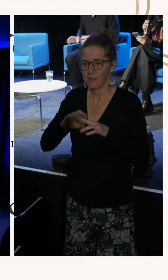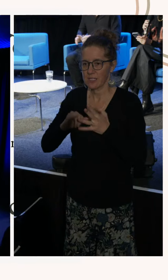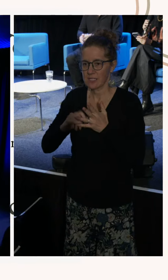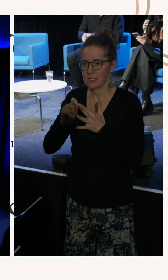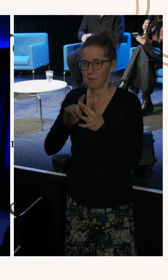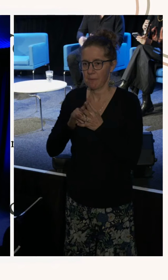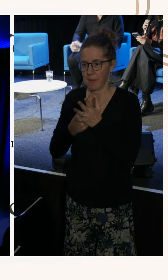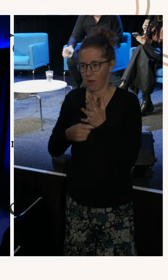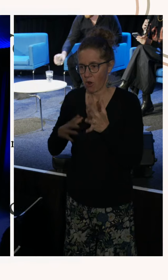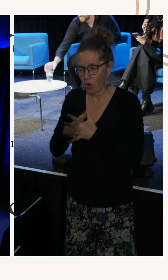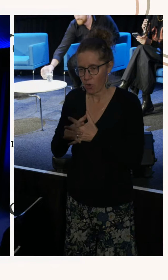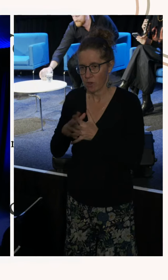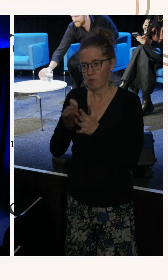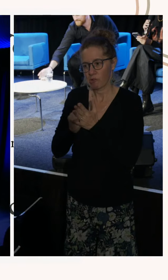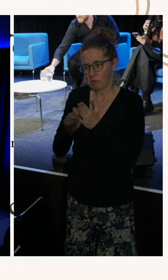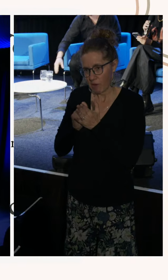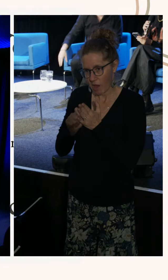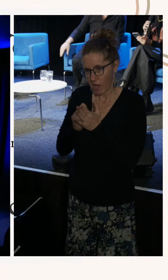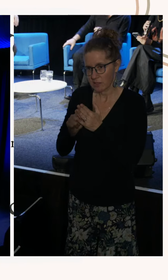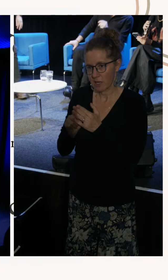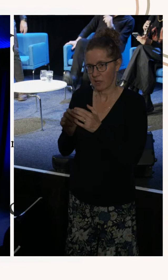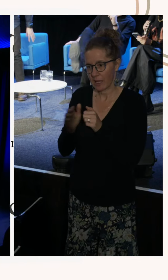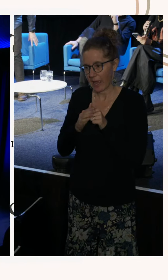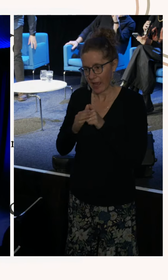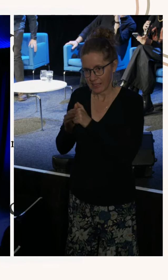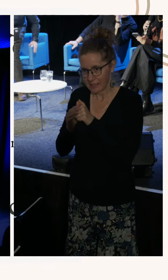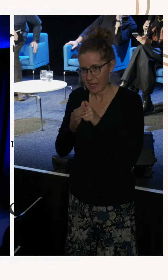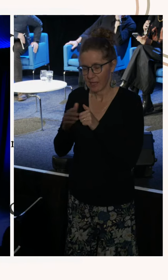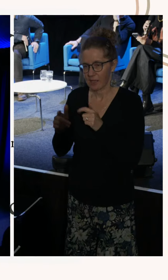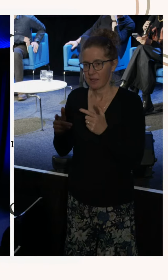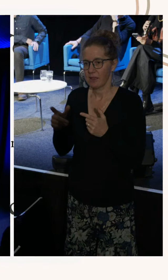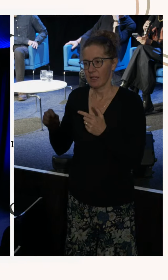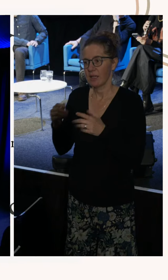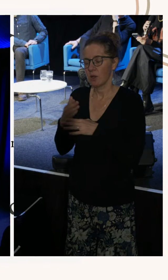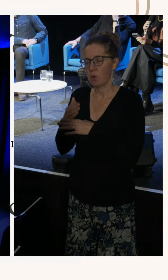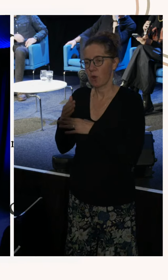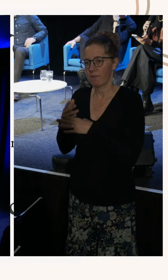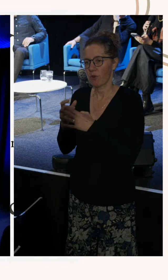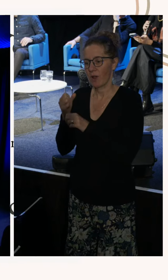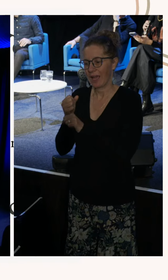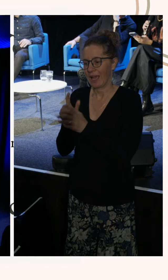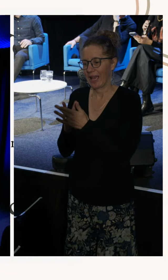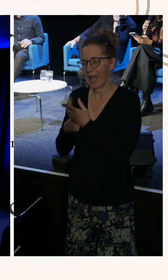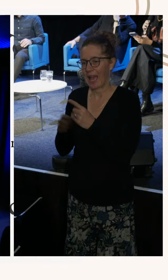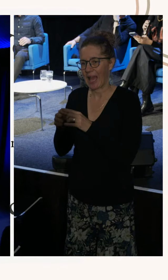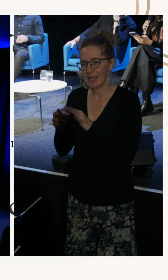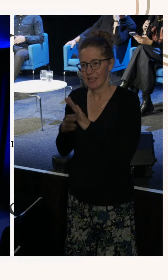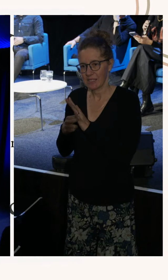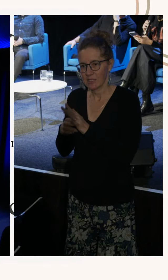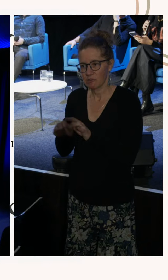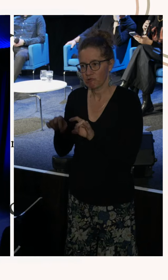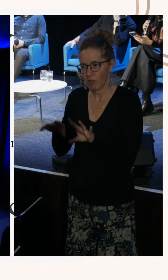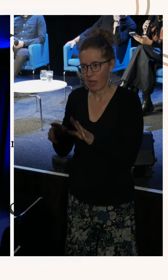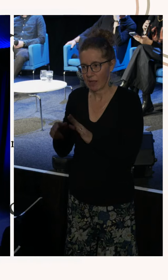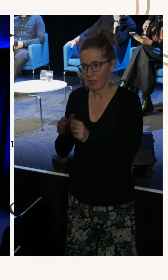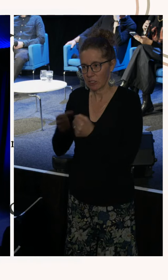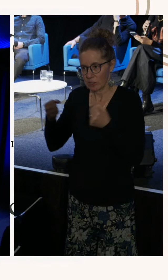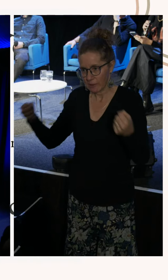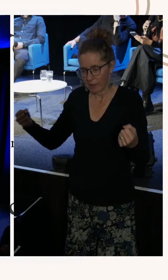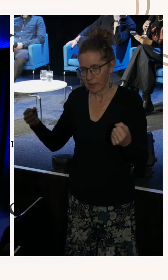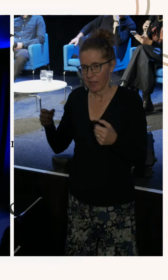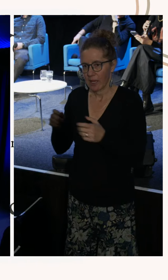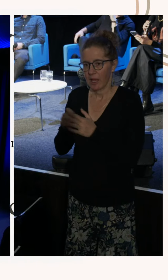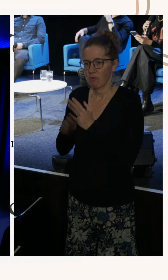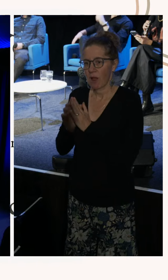and academic. He works at the Centre for Advancing Journalism and writes a regular column for Guardian Australia. His most recent book is Provocations, New